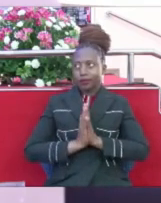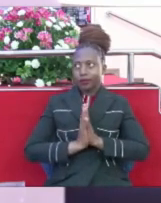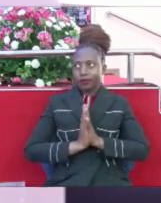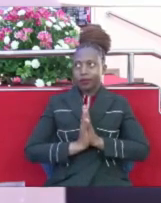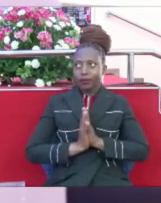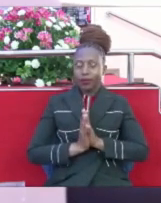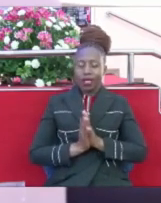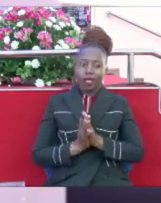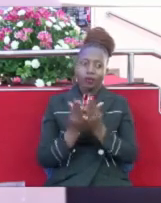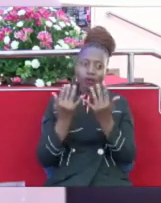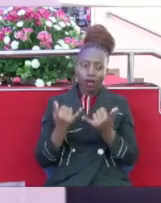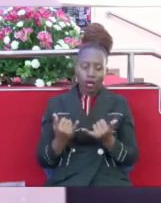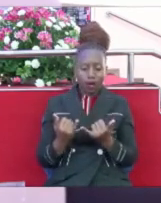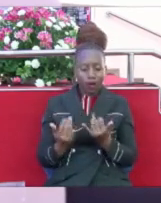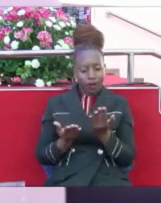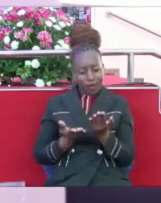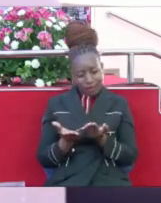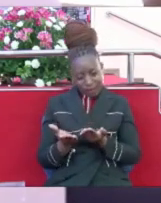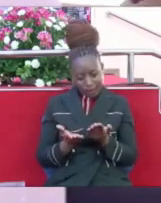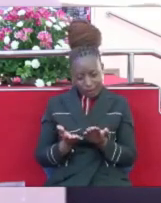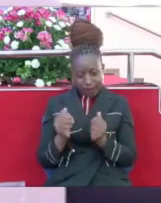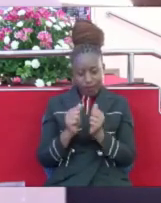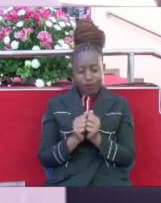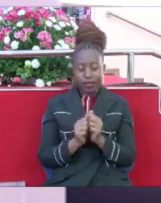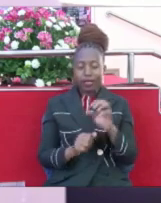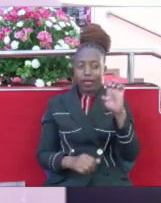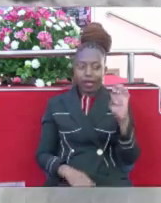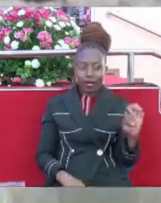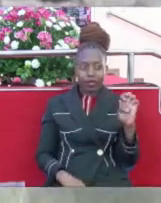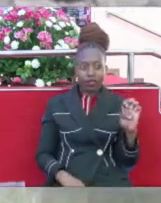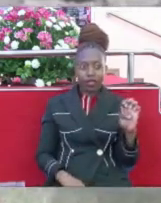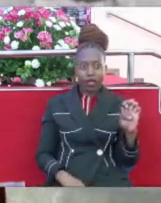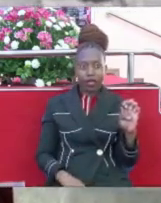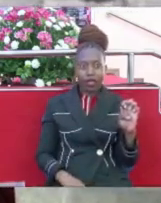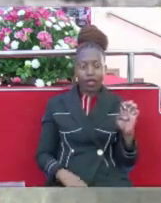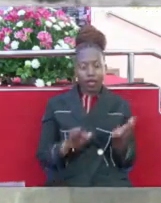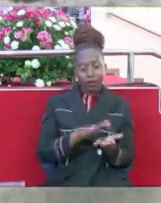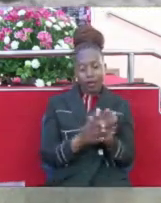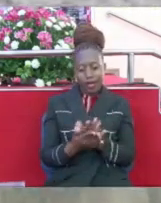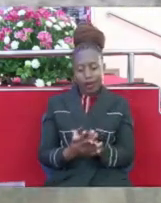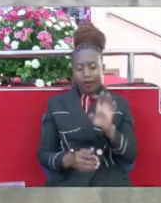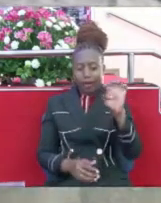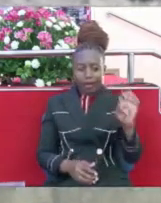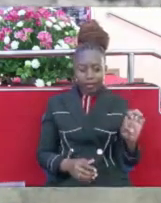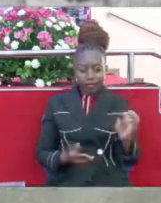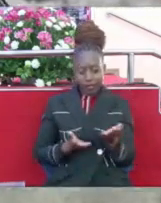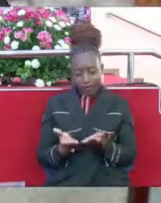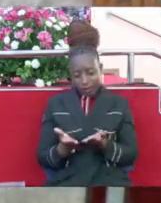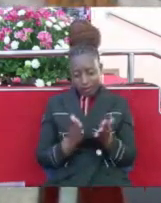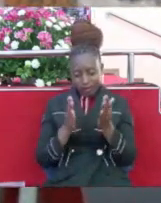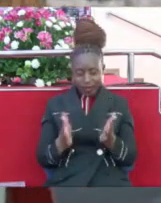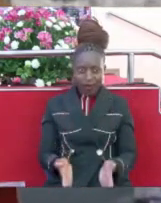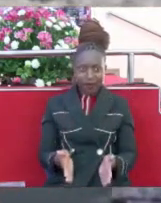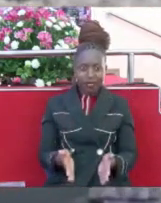has served with Elijah. Kwa hivyo akatumika pamoja na Elia. He became Elijah's servant. Na akakuwa mtumishi wake Elia. They walked together